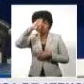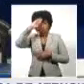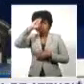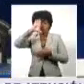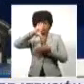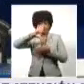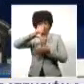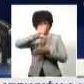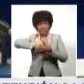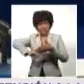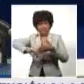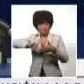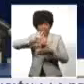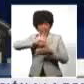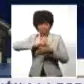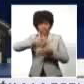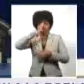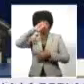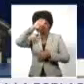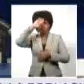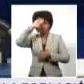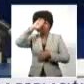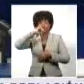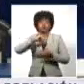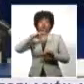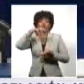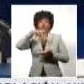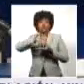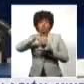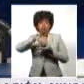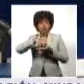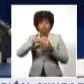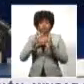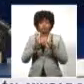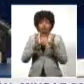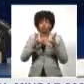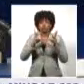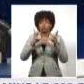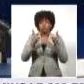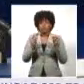which represents a lethality of 4.1%.